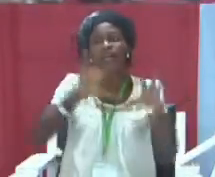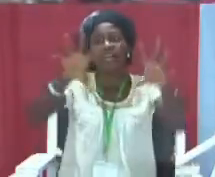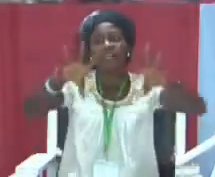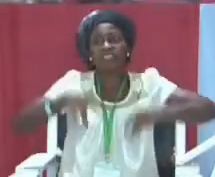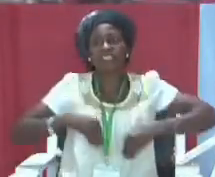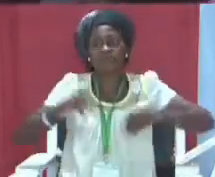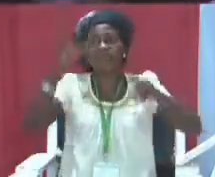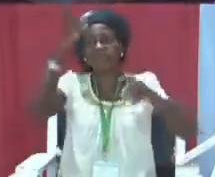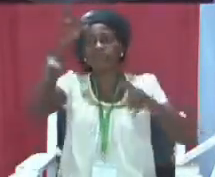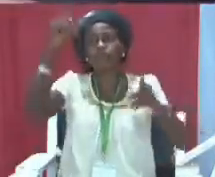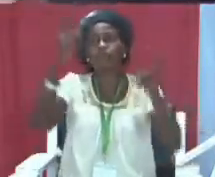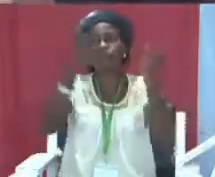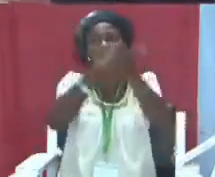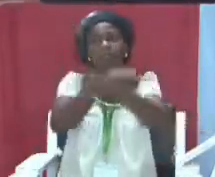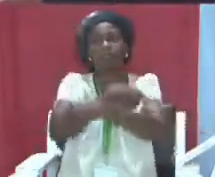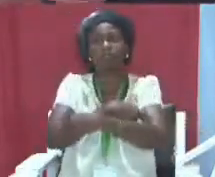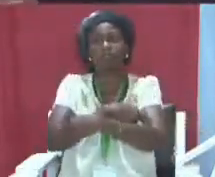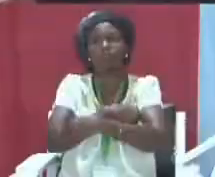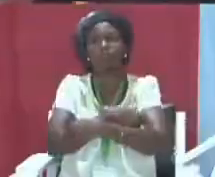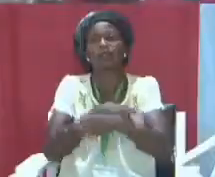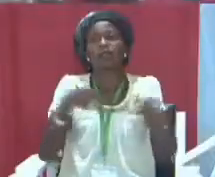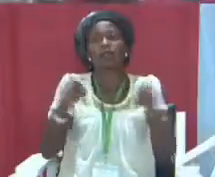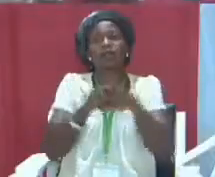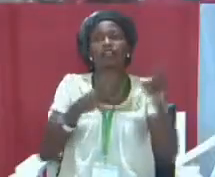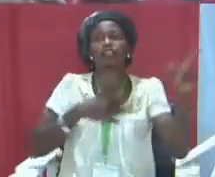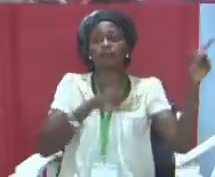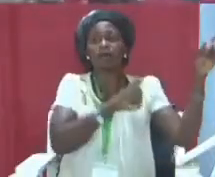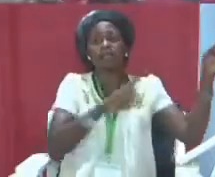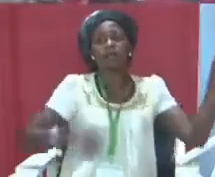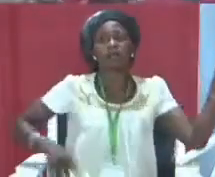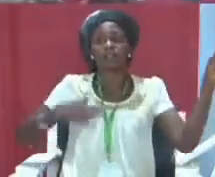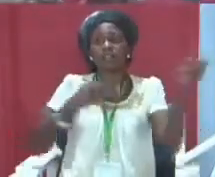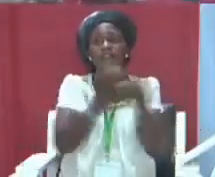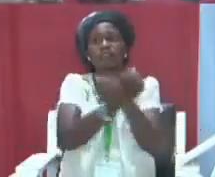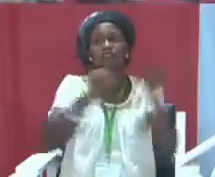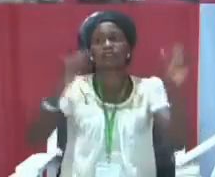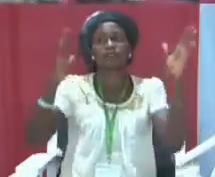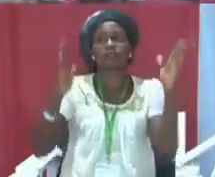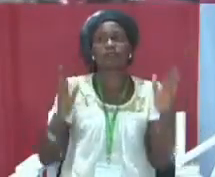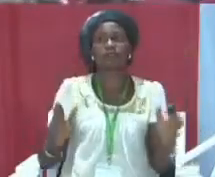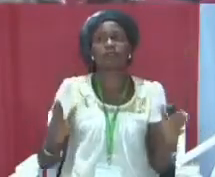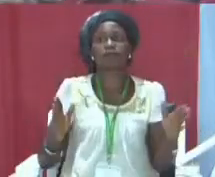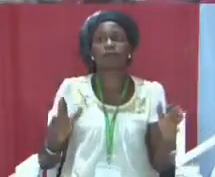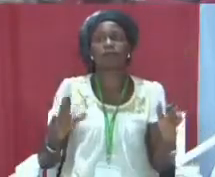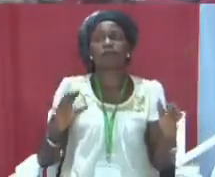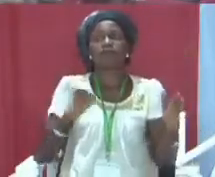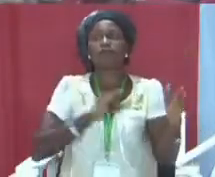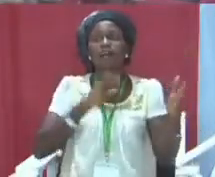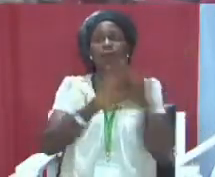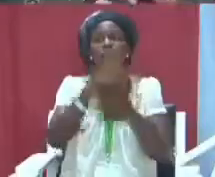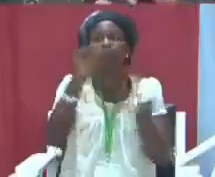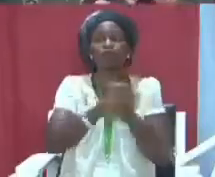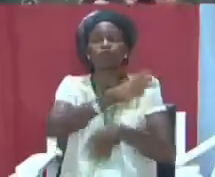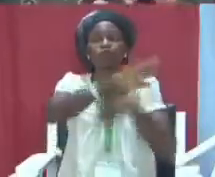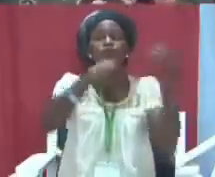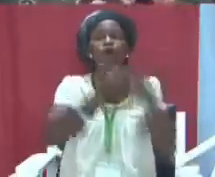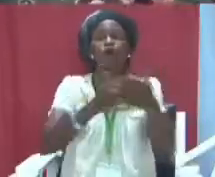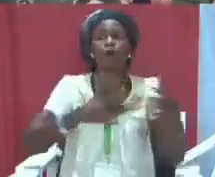him today as my Lord and Savior. I believe with all my